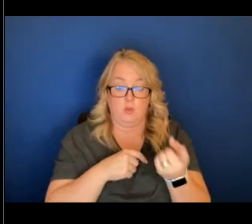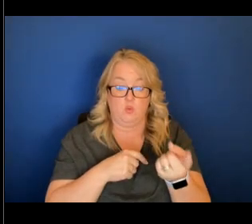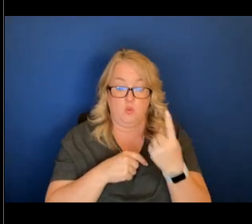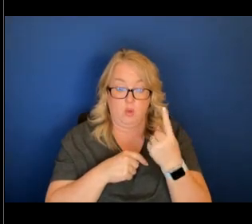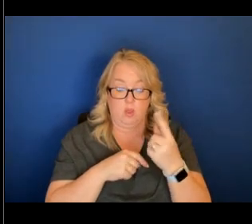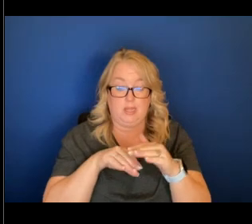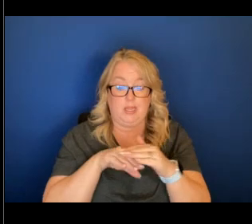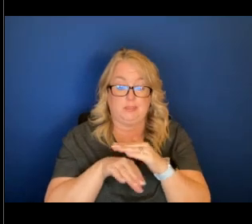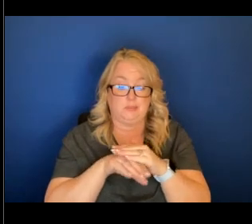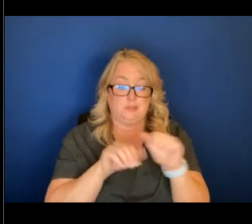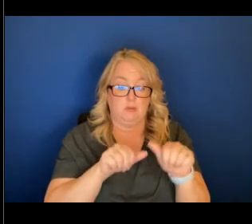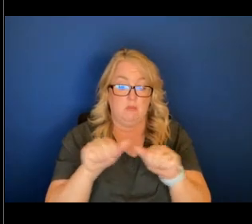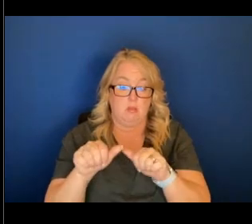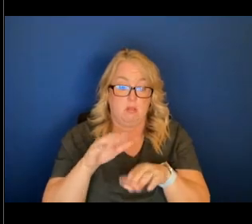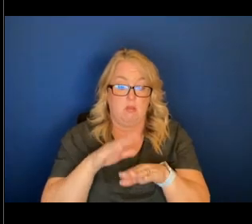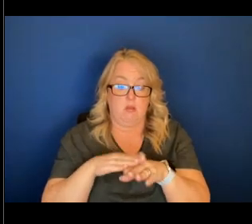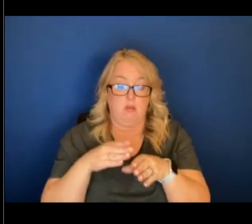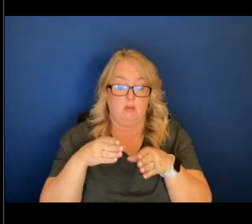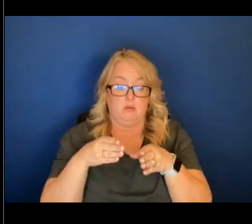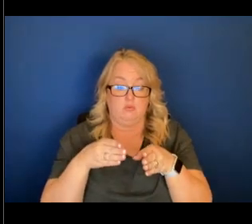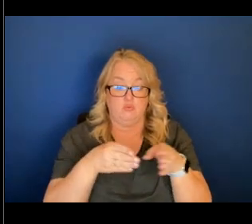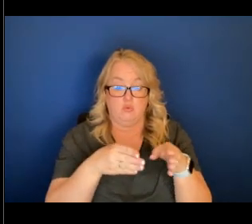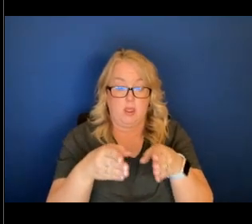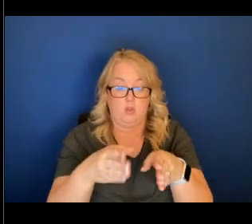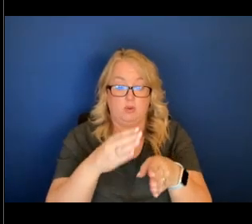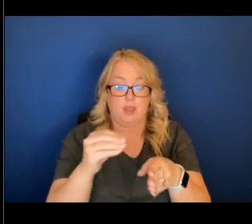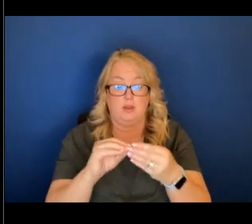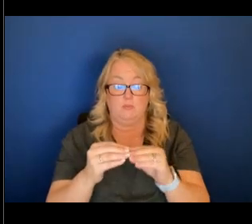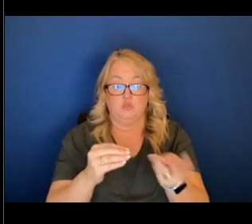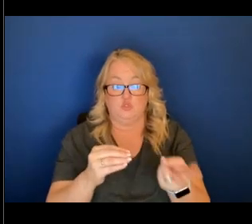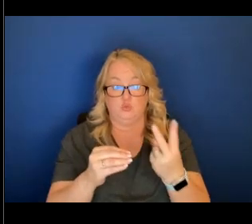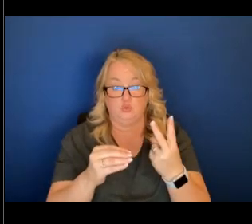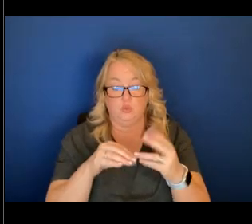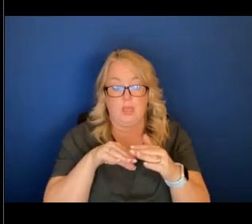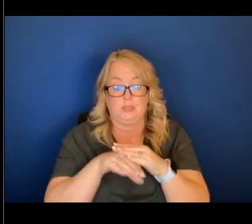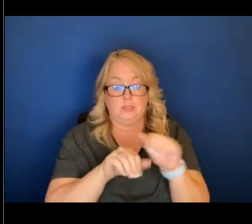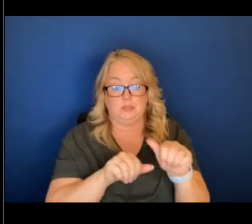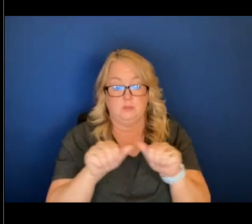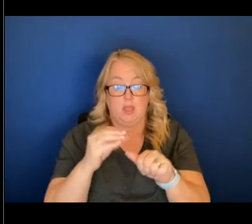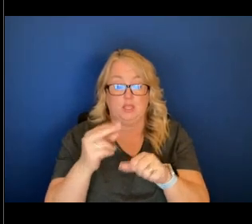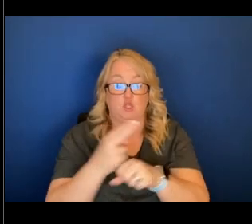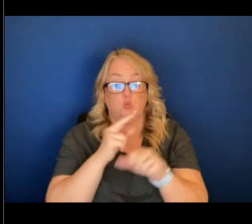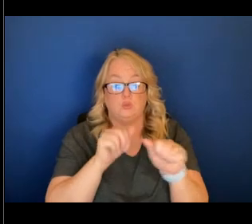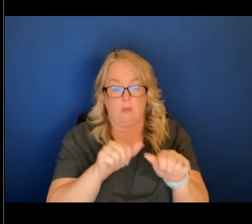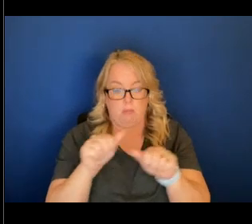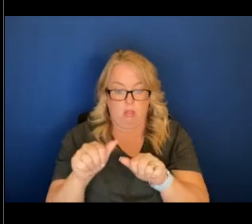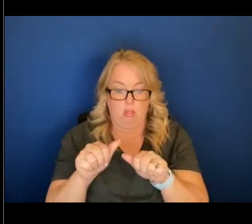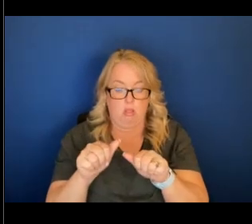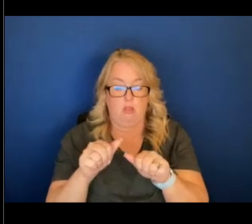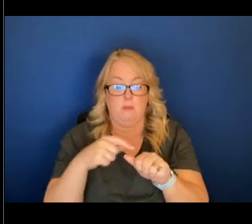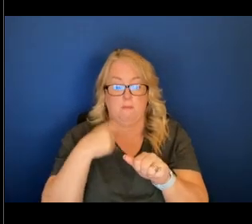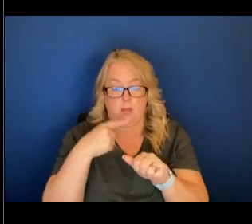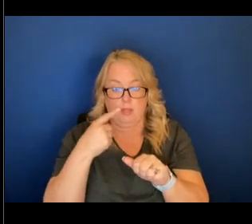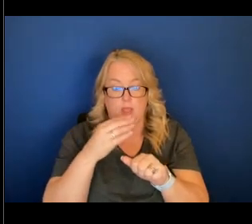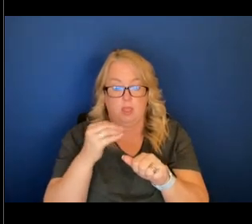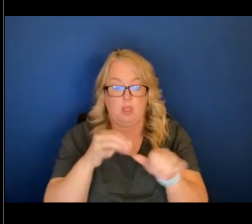on an accessible route, and Requirement 2, accessible and usable public and common use